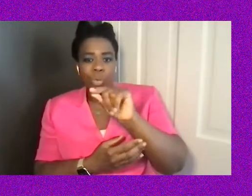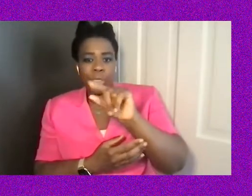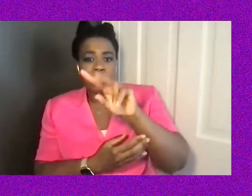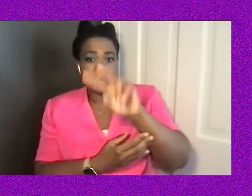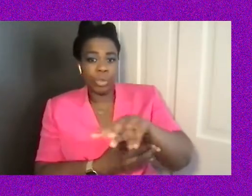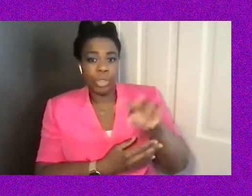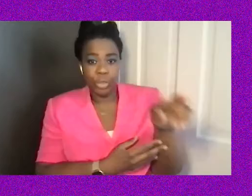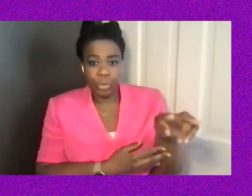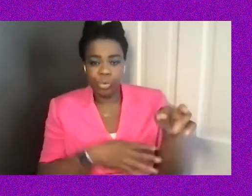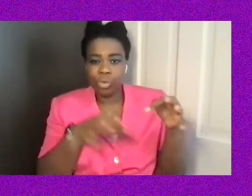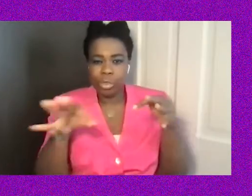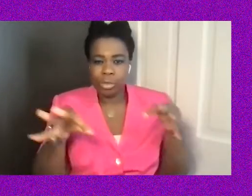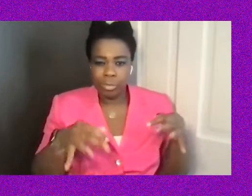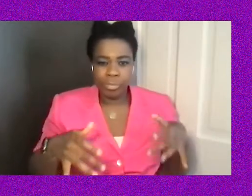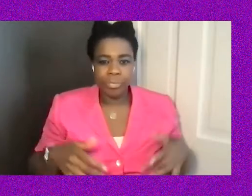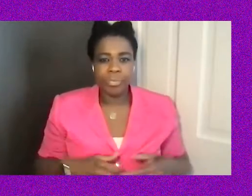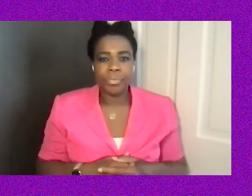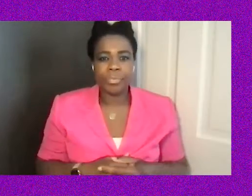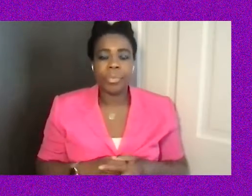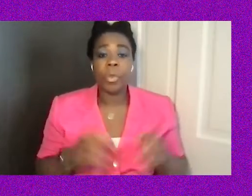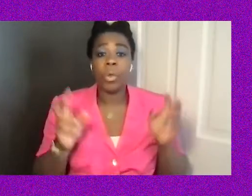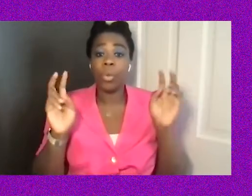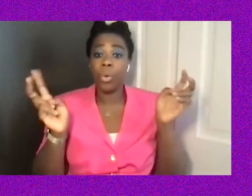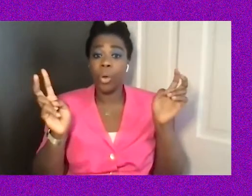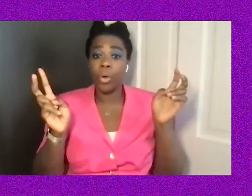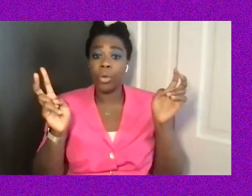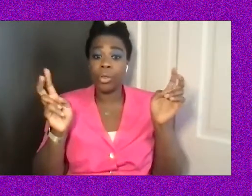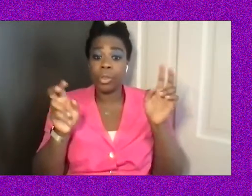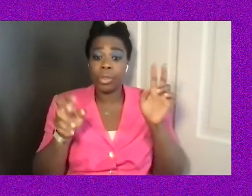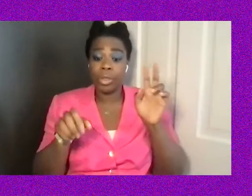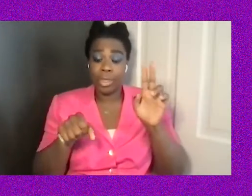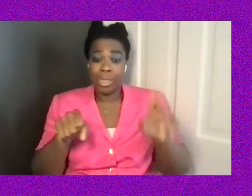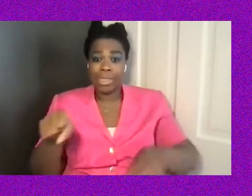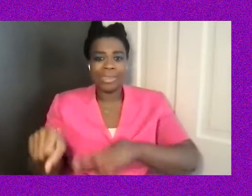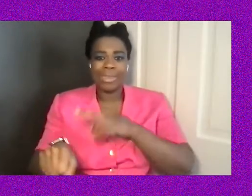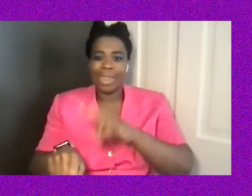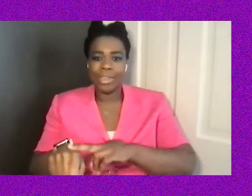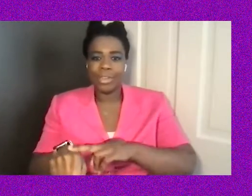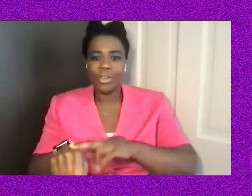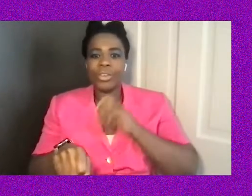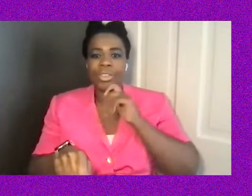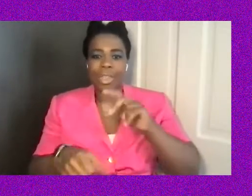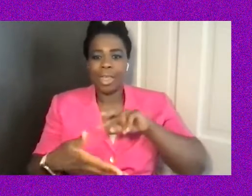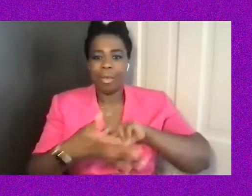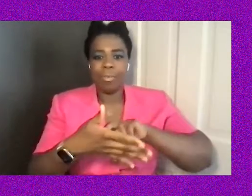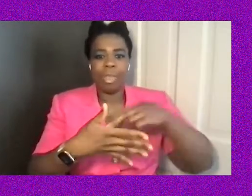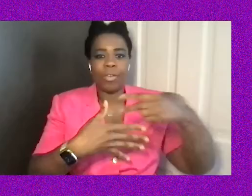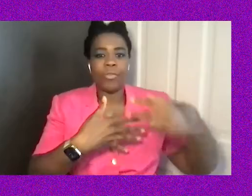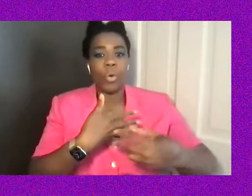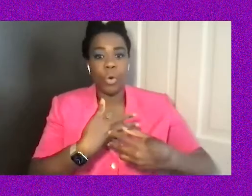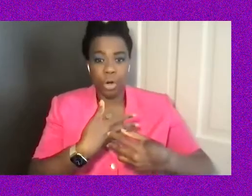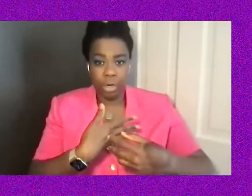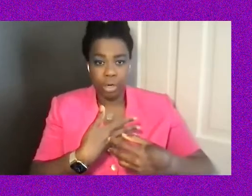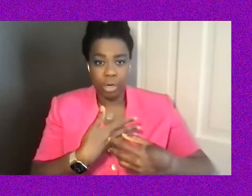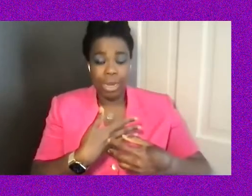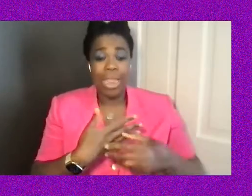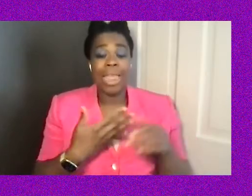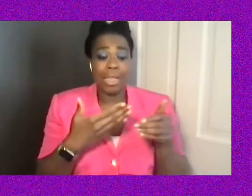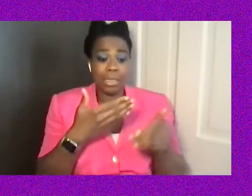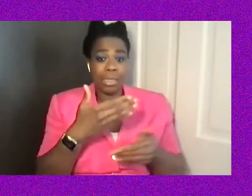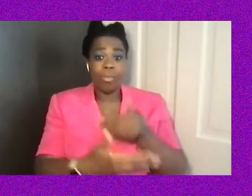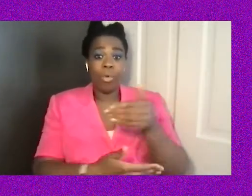2022. The quote is, "Nature is not a metaphor. It's an ongoing process